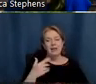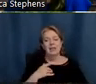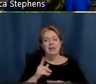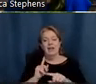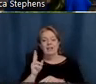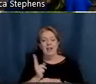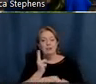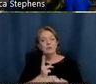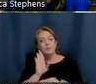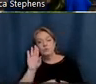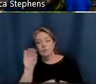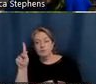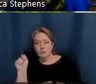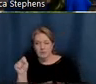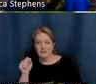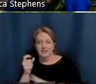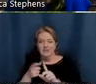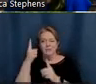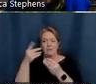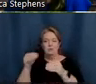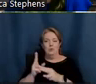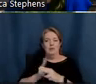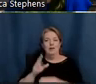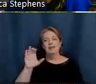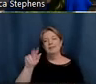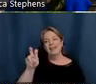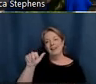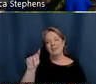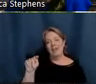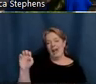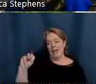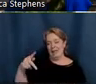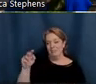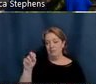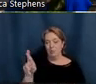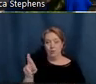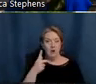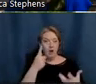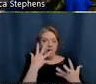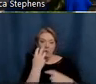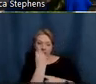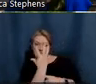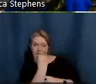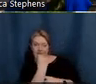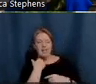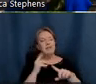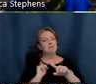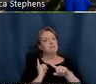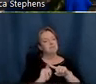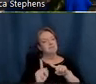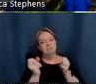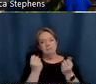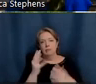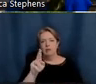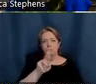Maybe you're looking for something a little more unique, take a selfie in front of one of the city's many murals, rejuvenate at the